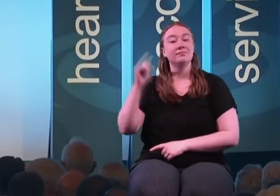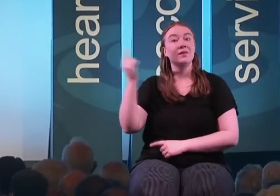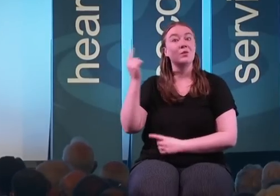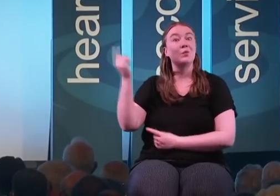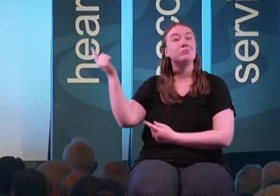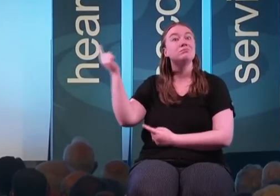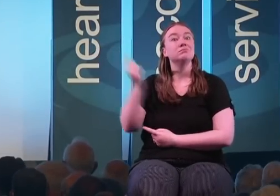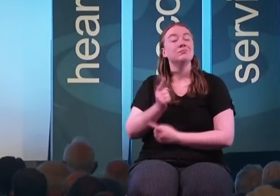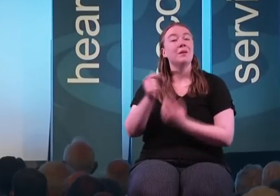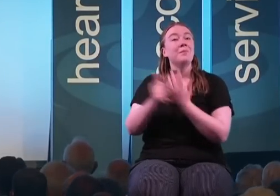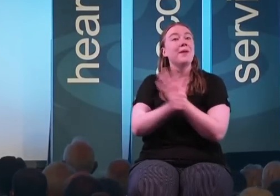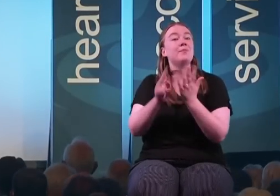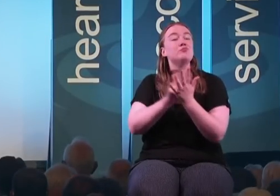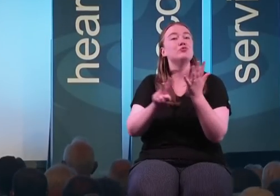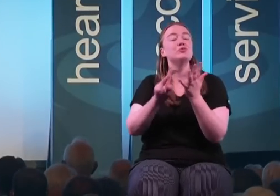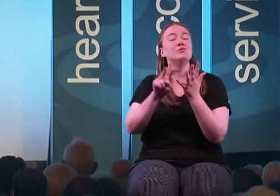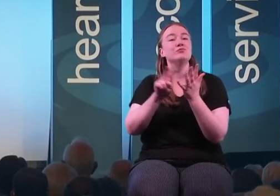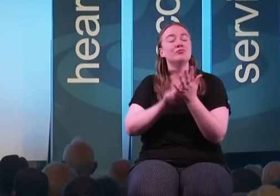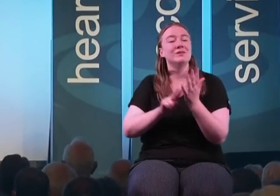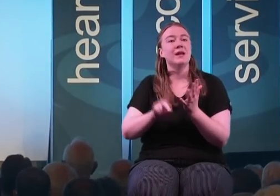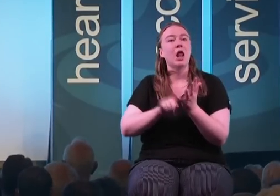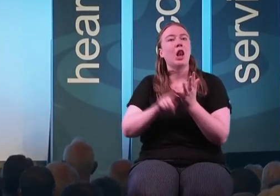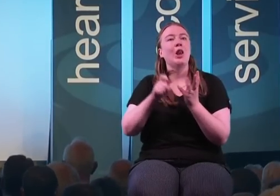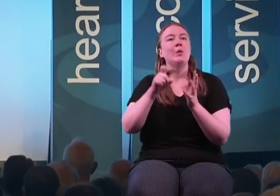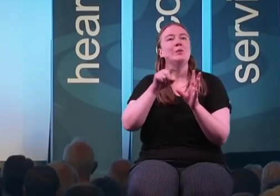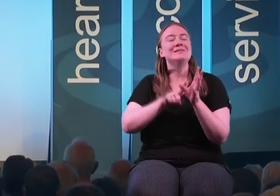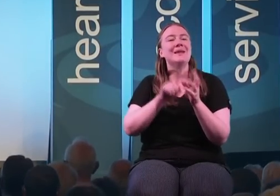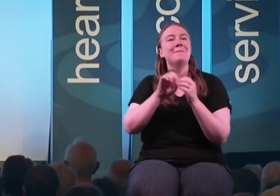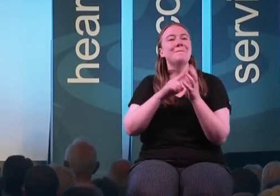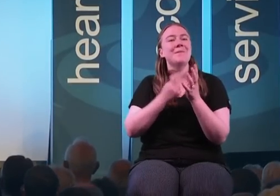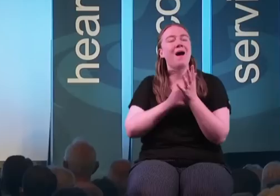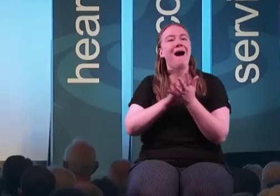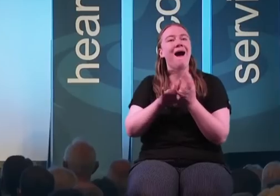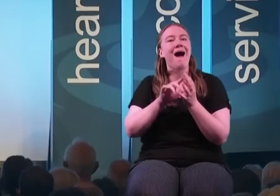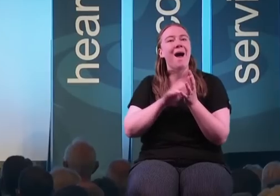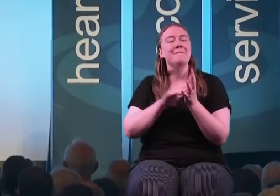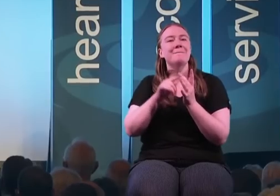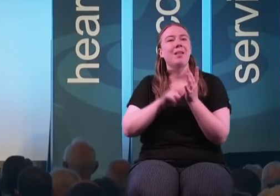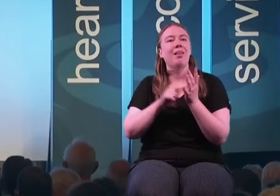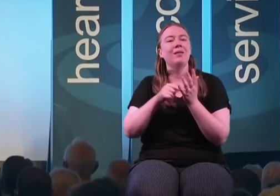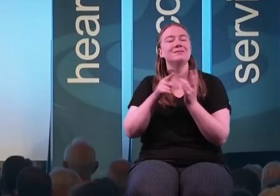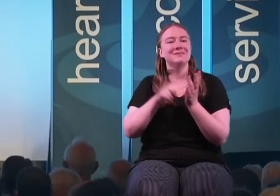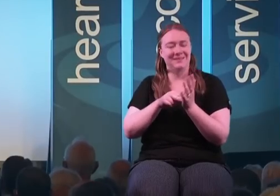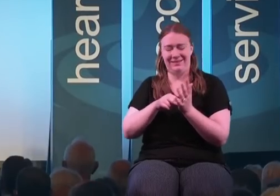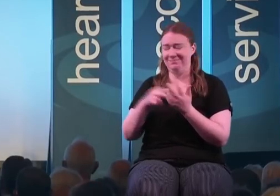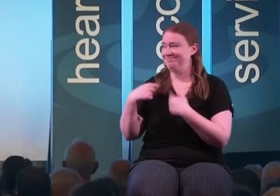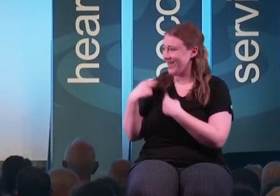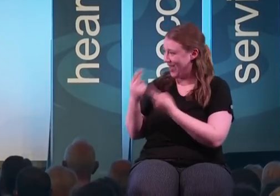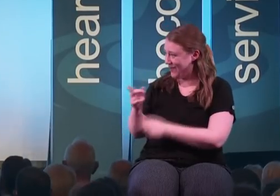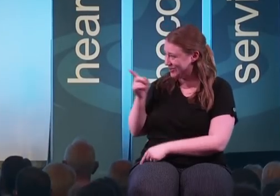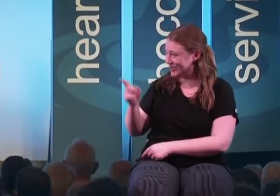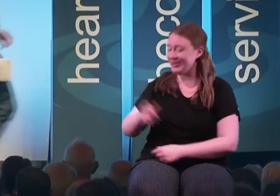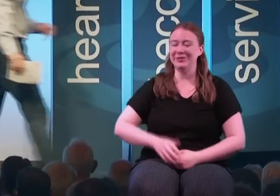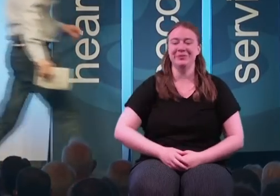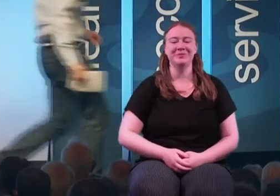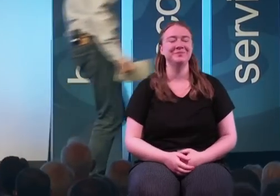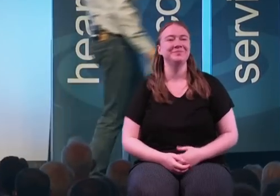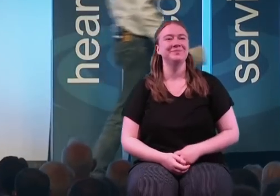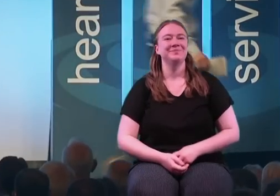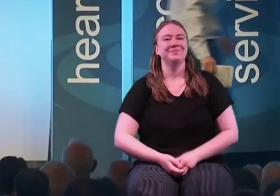refreshment conferences during the year. If you want to find out more about that, go to the Keswick website. Over to Lucy. Thank you.